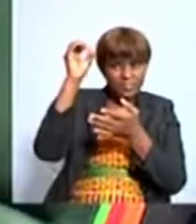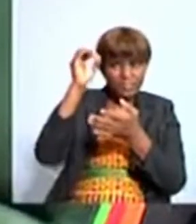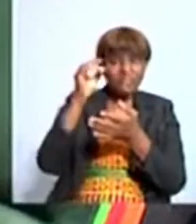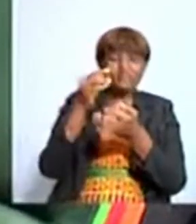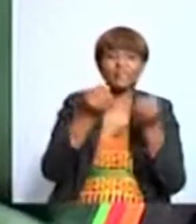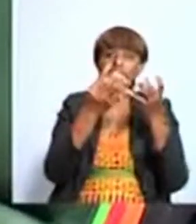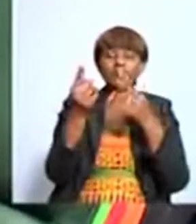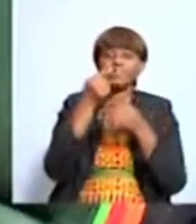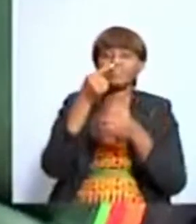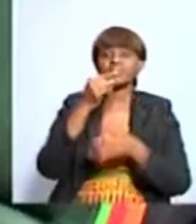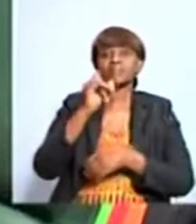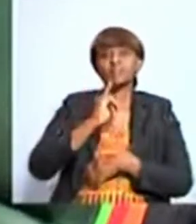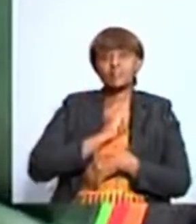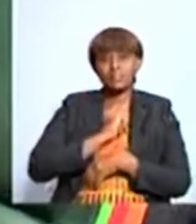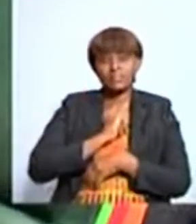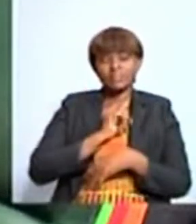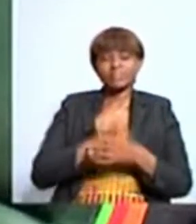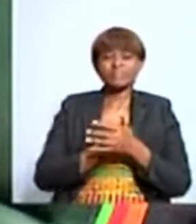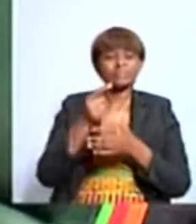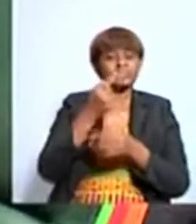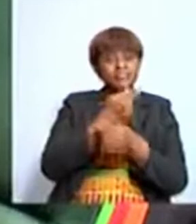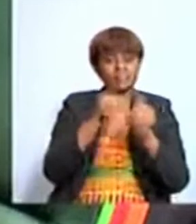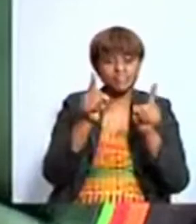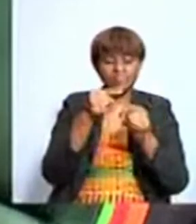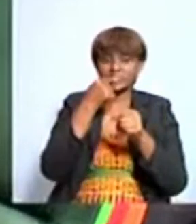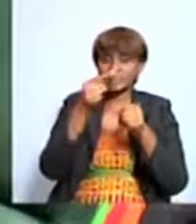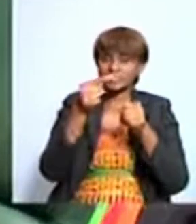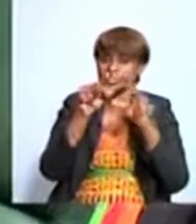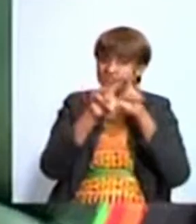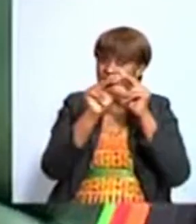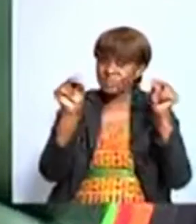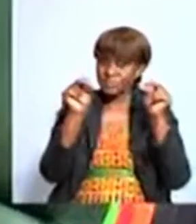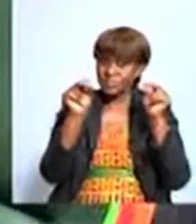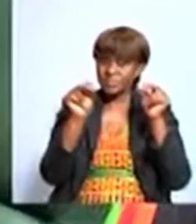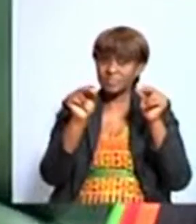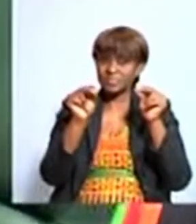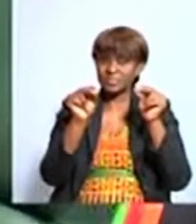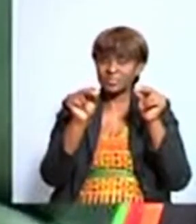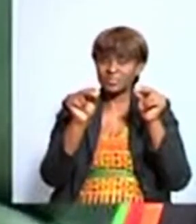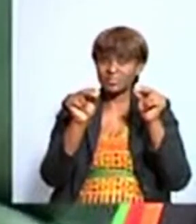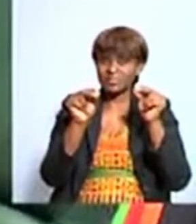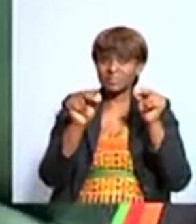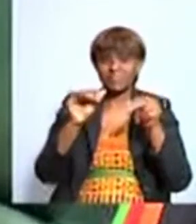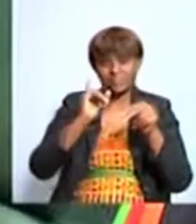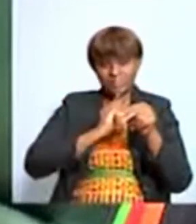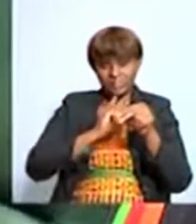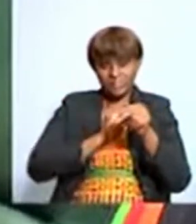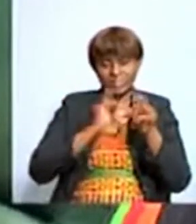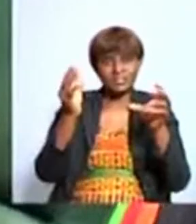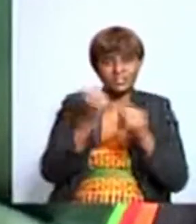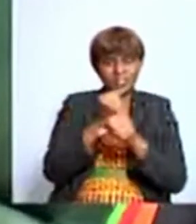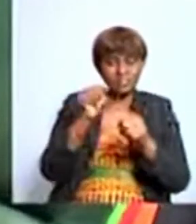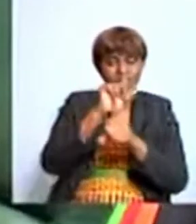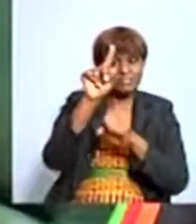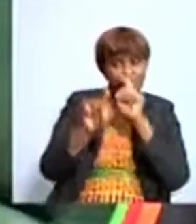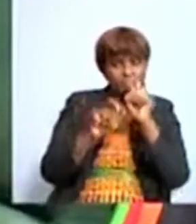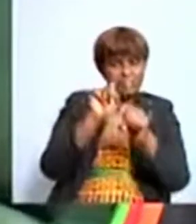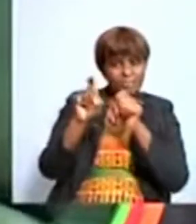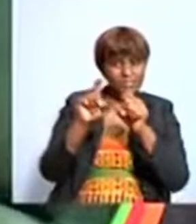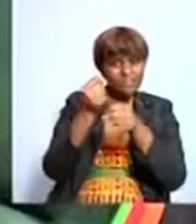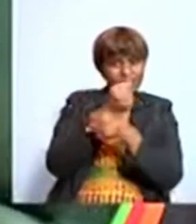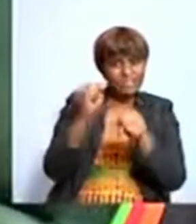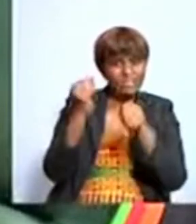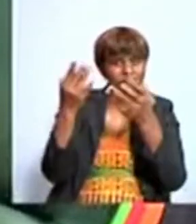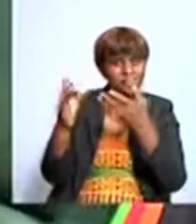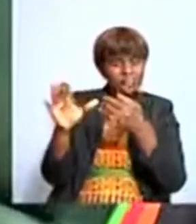aye. Of the contrary, say no. The ayes have it. The question is resolved in the